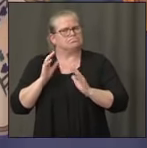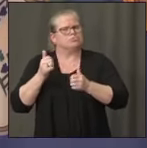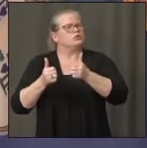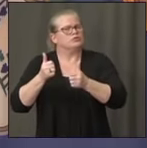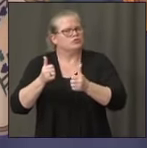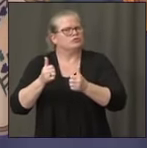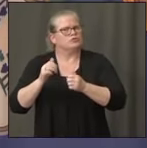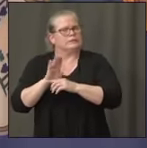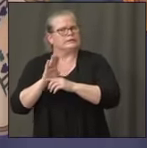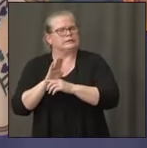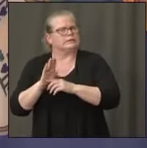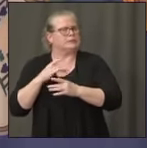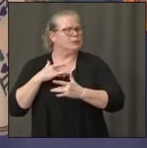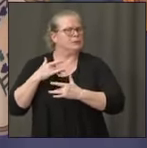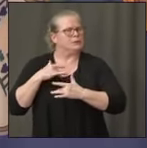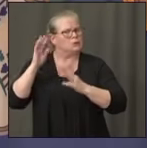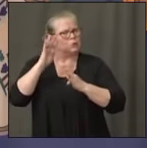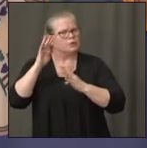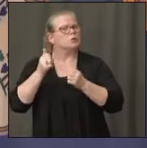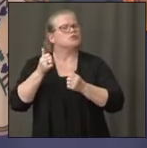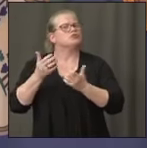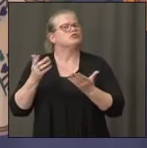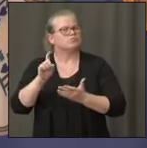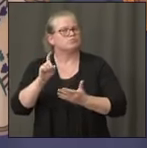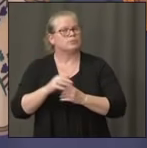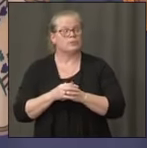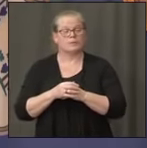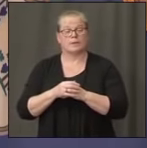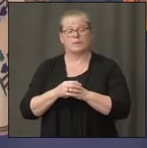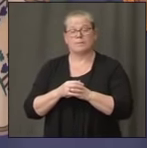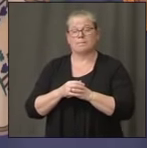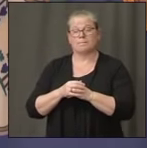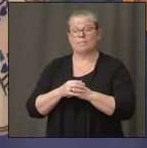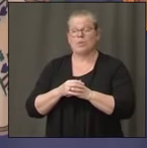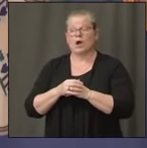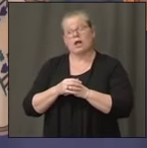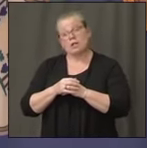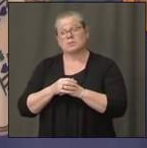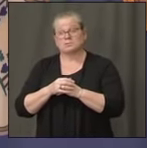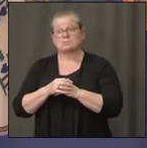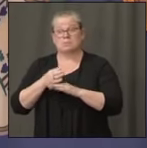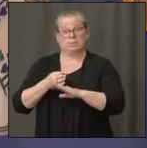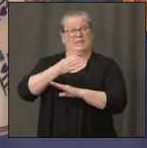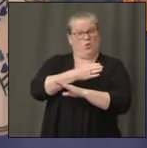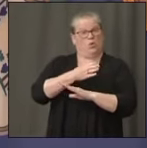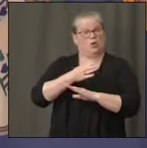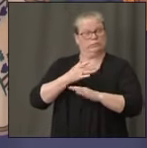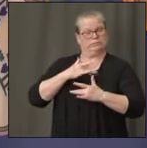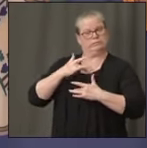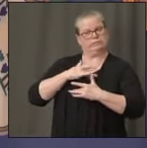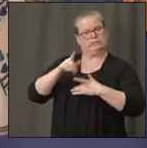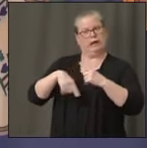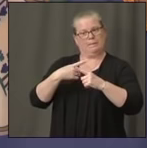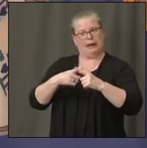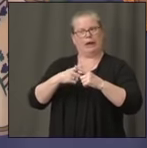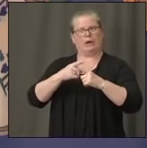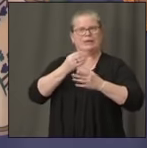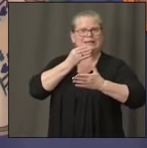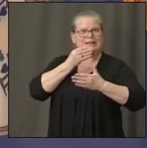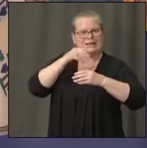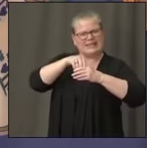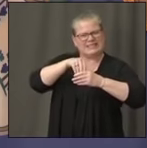Well, early on, I can tell you I was worried about indoor dining. Your mask is off. You're in fairly close quarters. You're